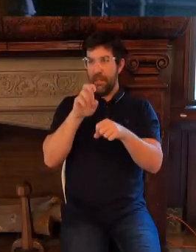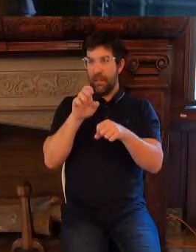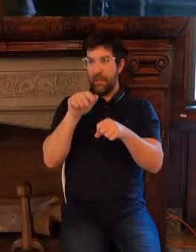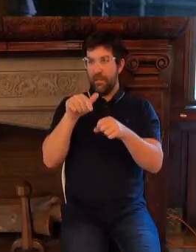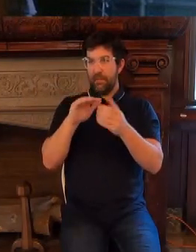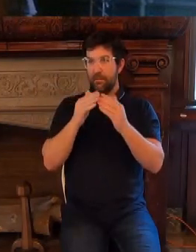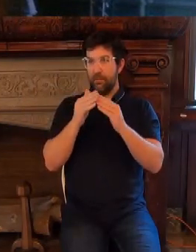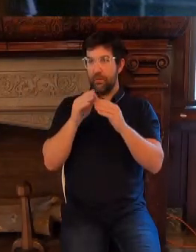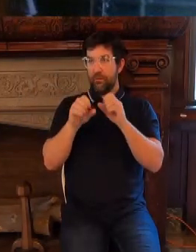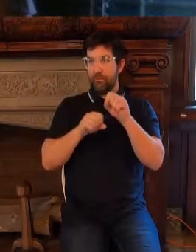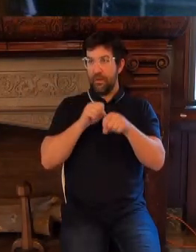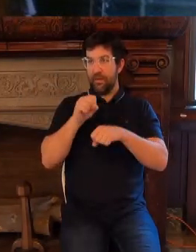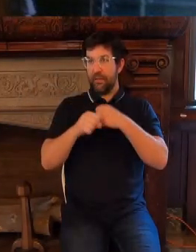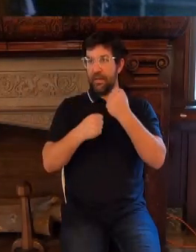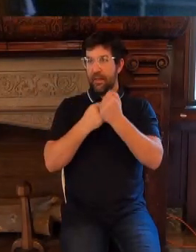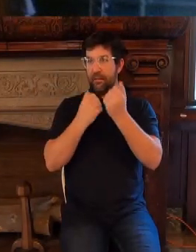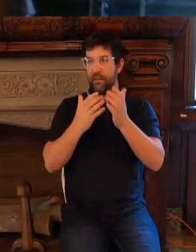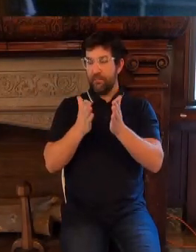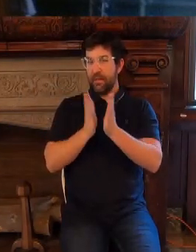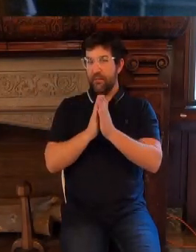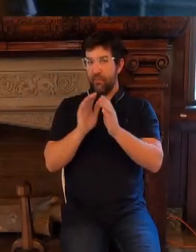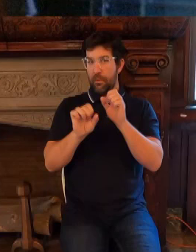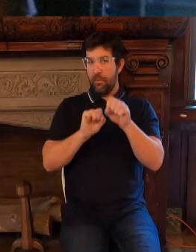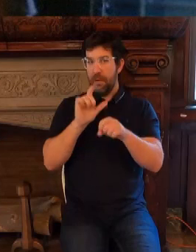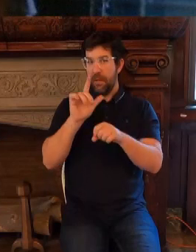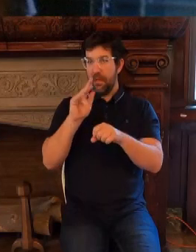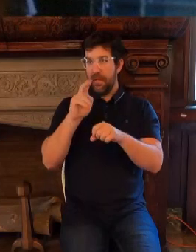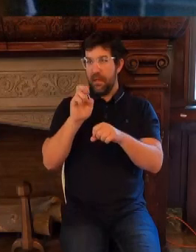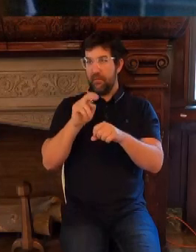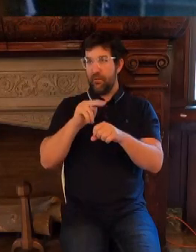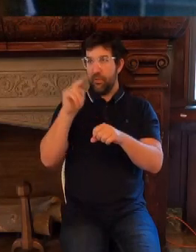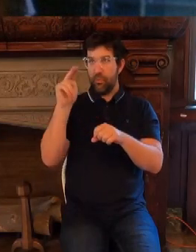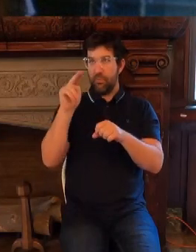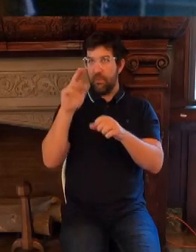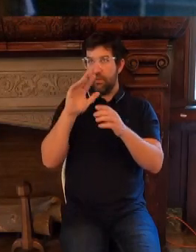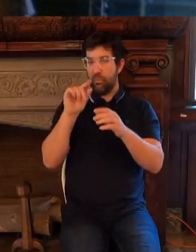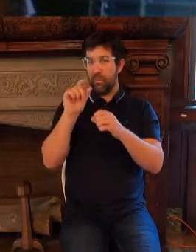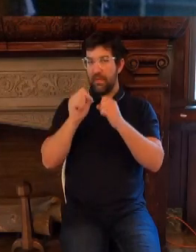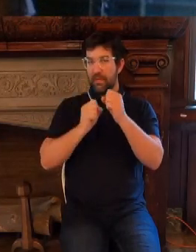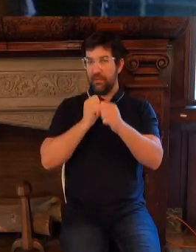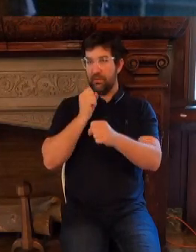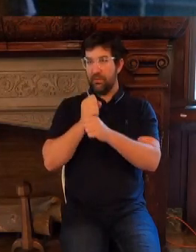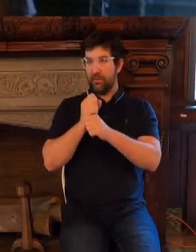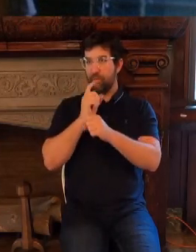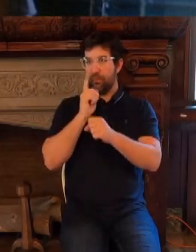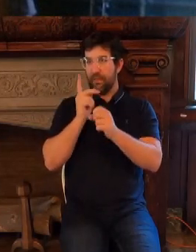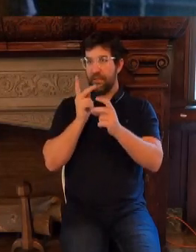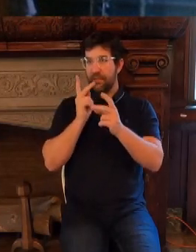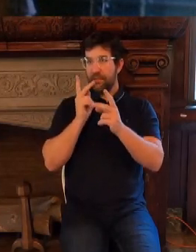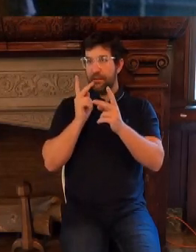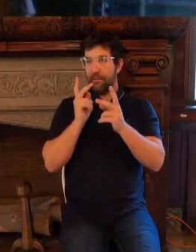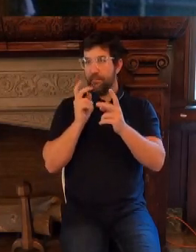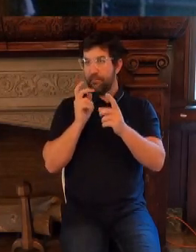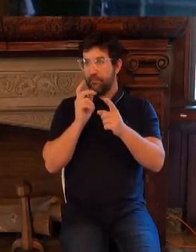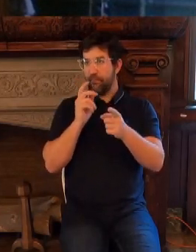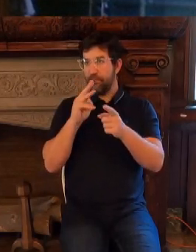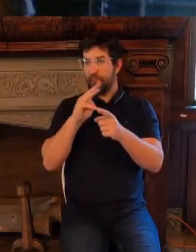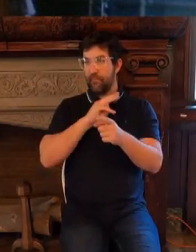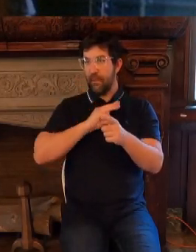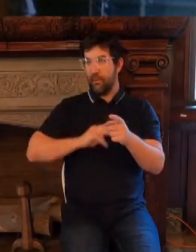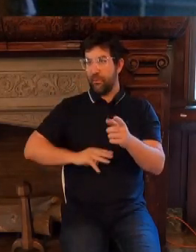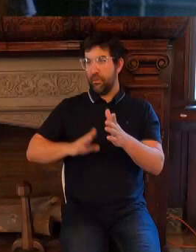a bicycling advocate and has been for a bike lane on both of the roughly 20 years. Stephen Patrick is, he was in the very prepared